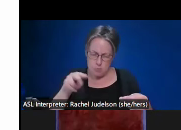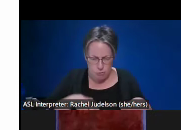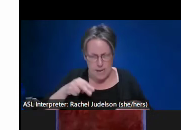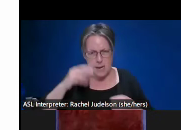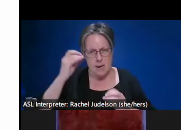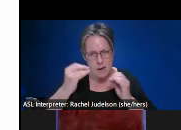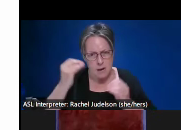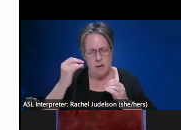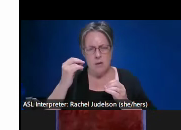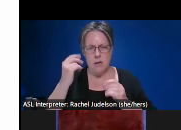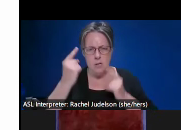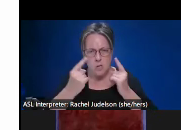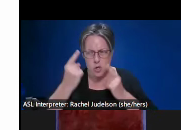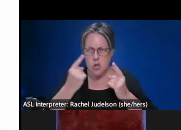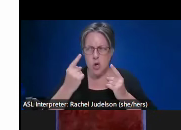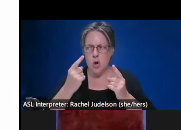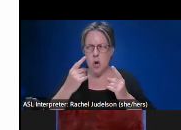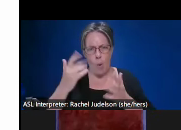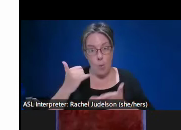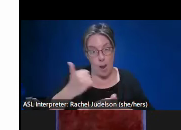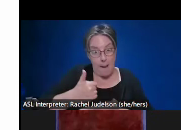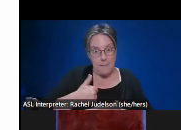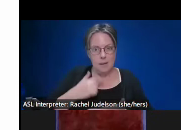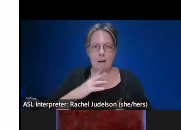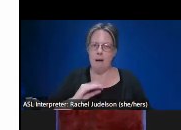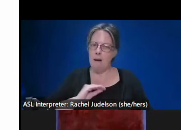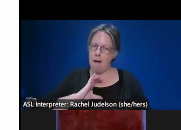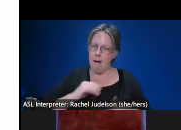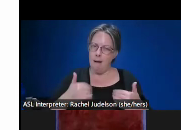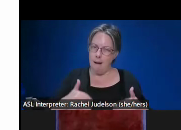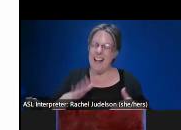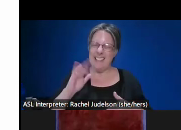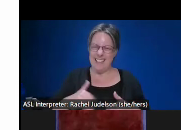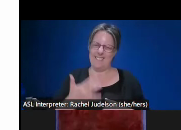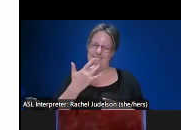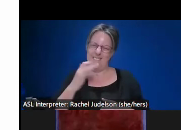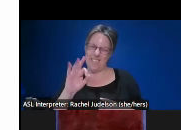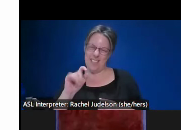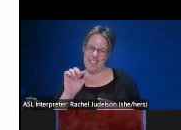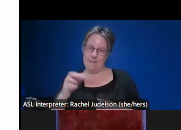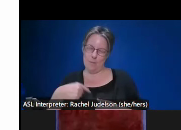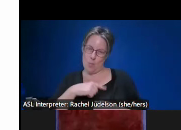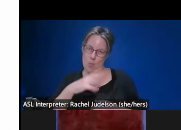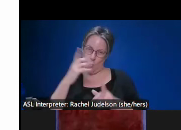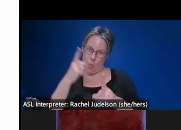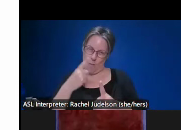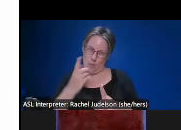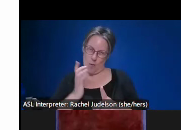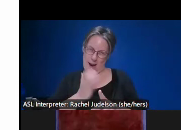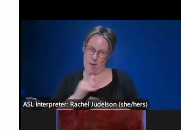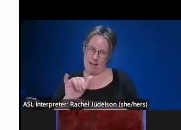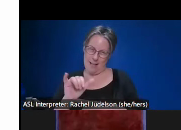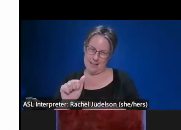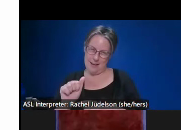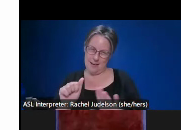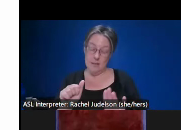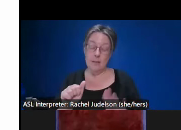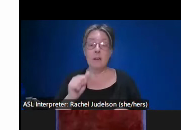constructive kind of review. And that's sort of the flavor that we're aiming for with our reviews. So as David said